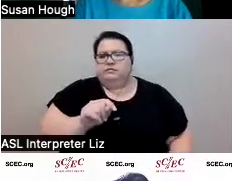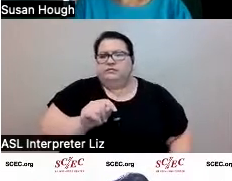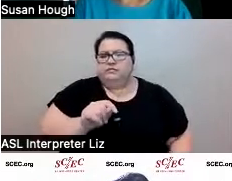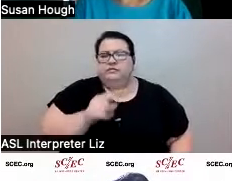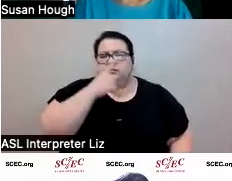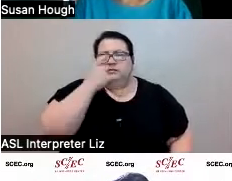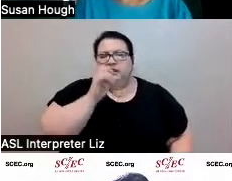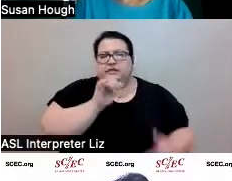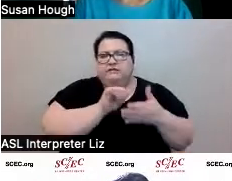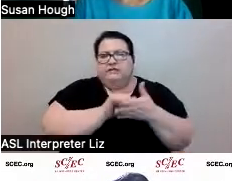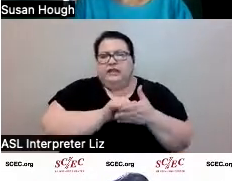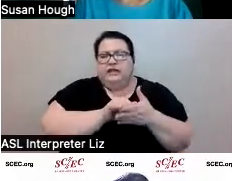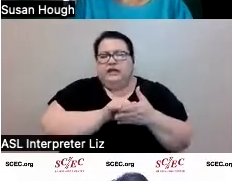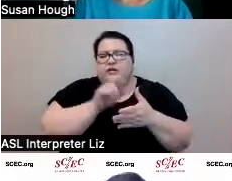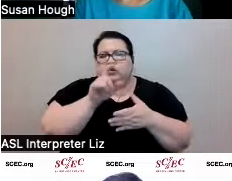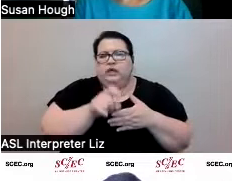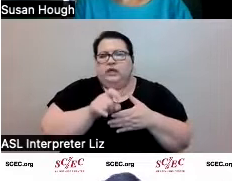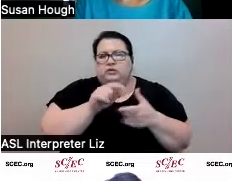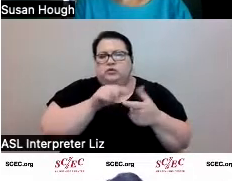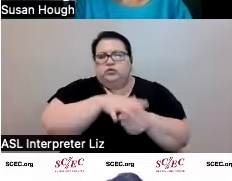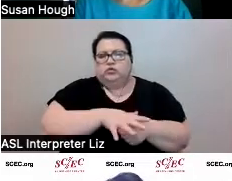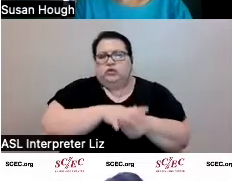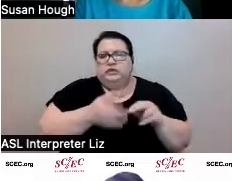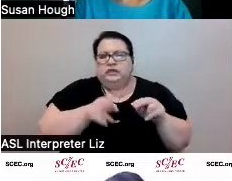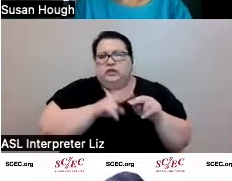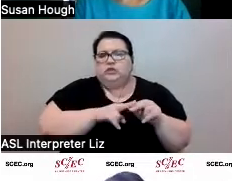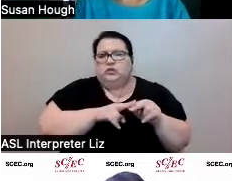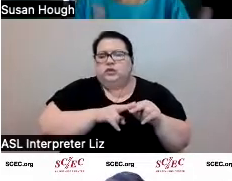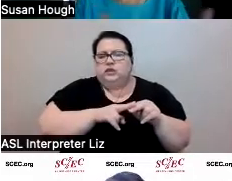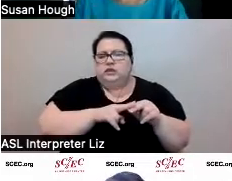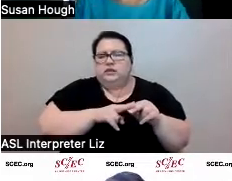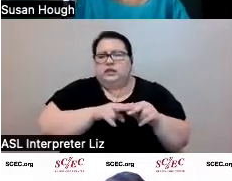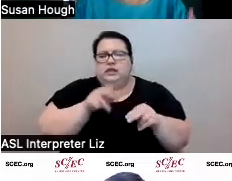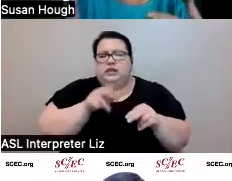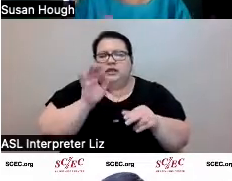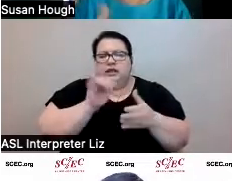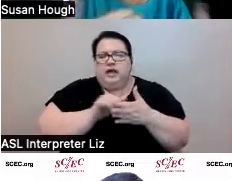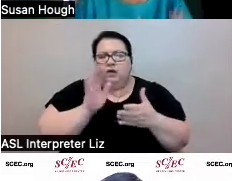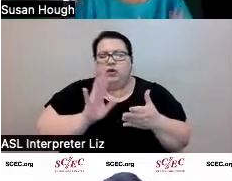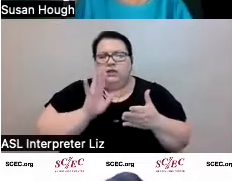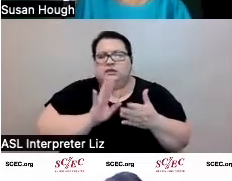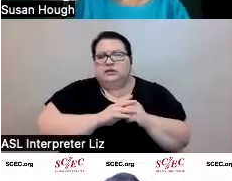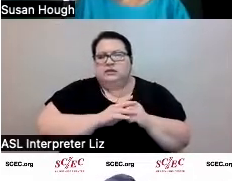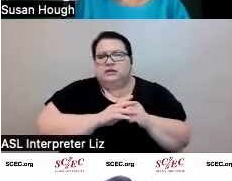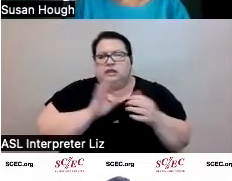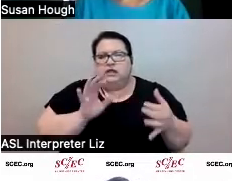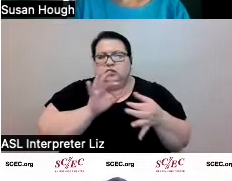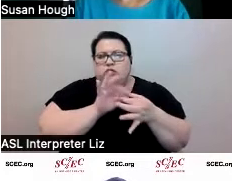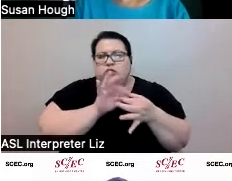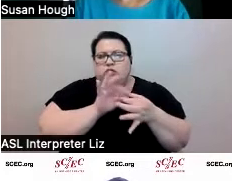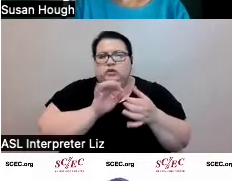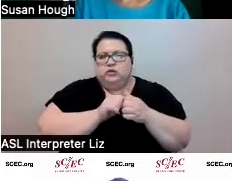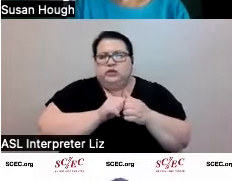geometry of Landers, you had a stress increase off to the side, and that was associated with the